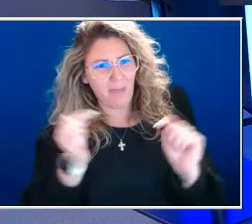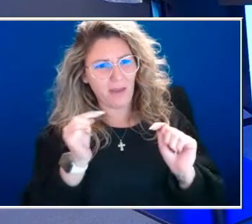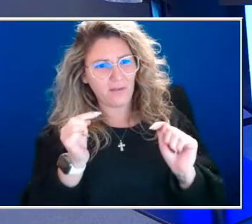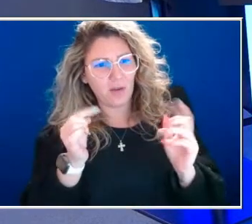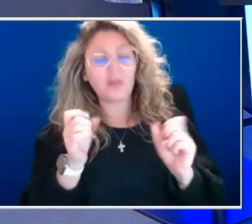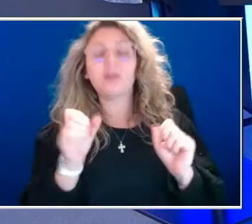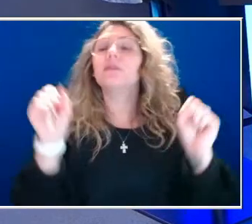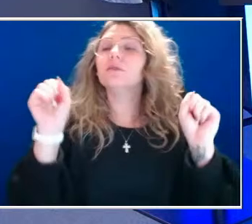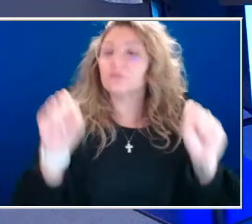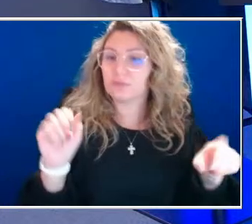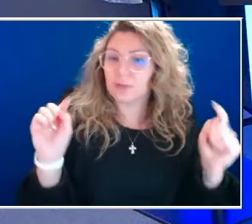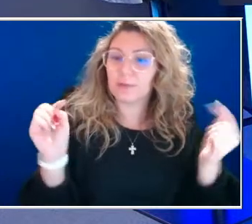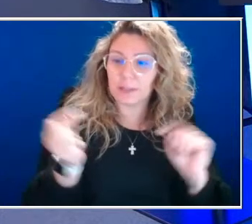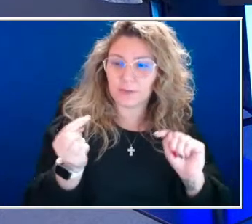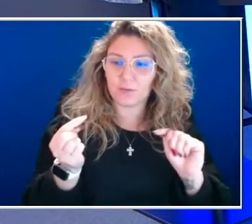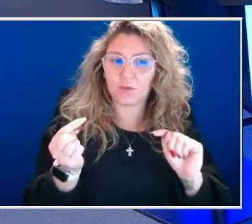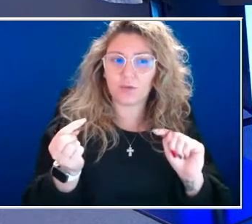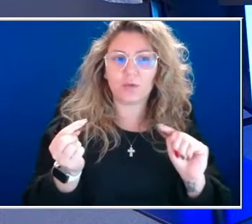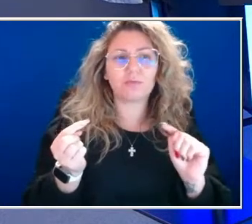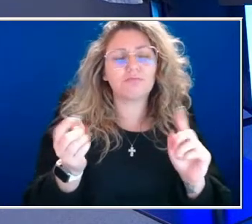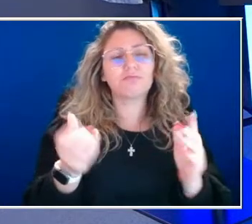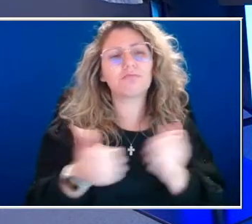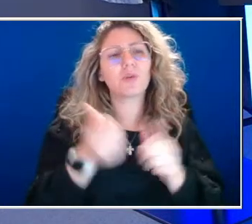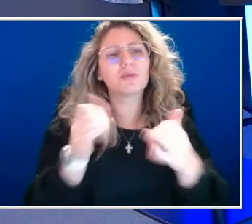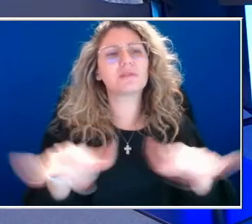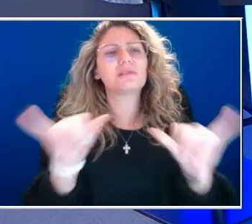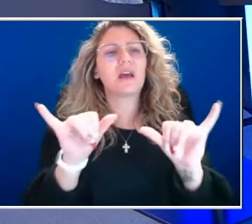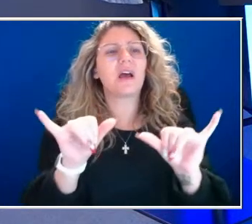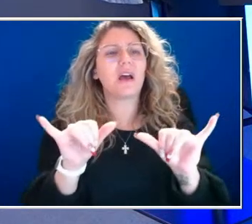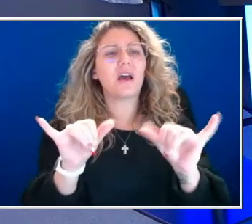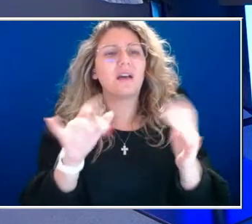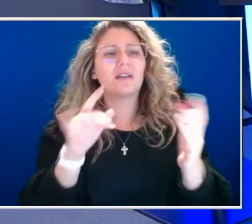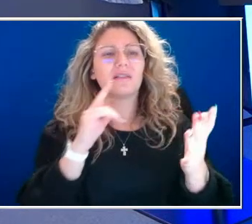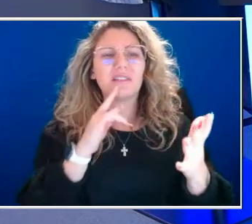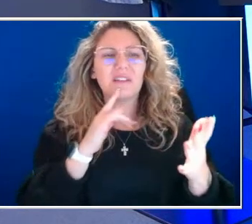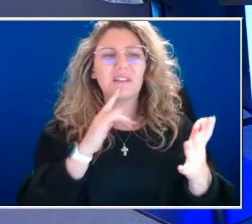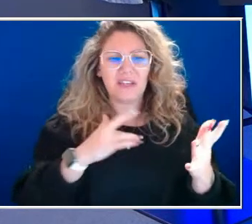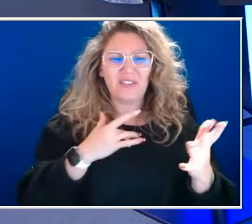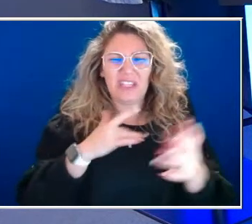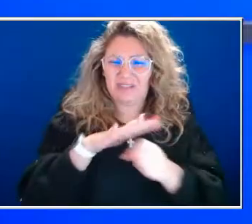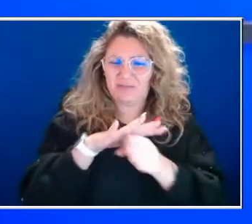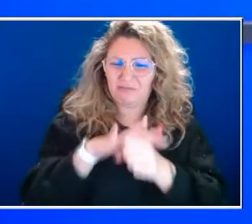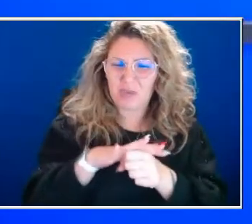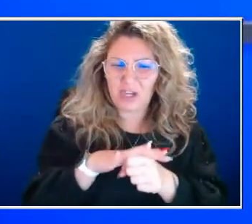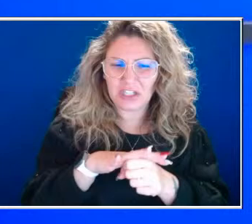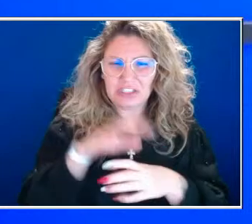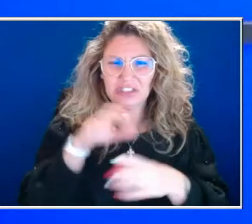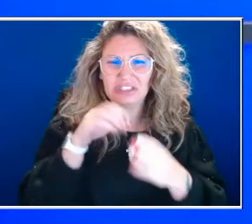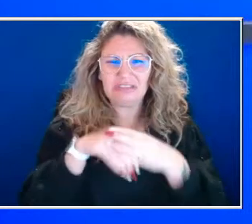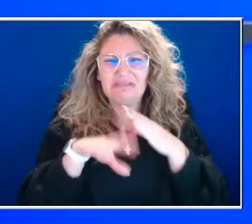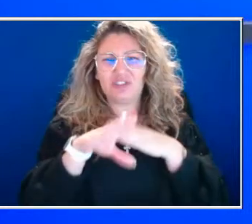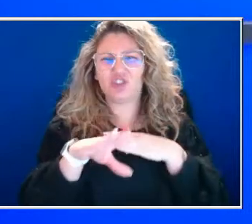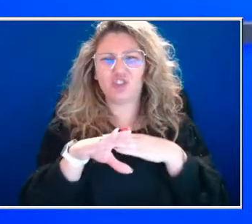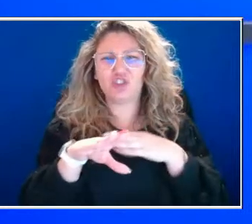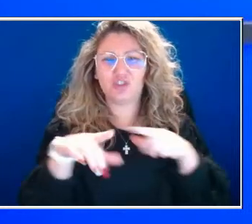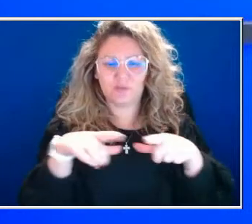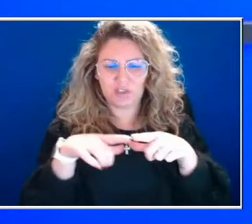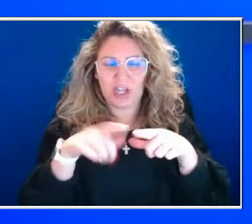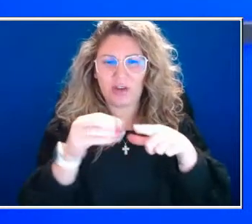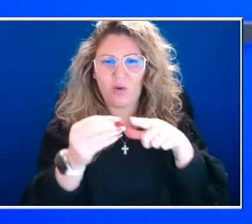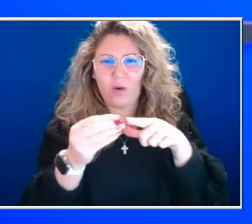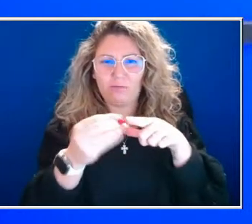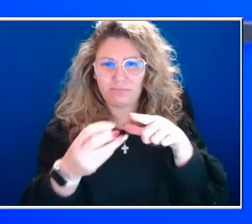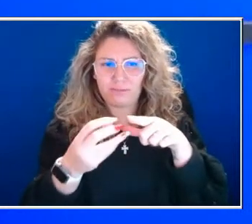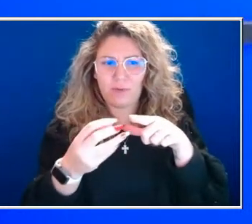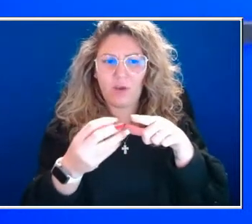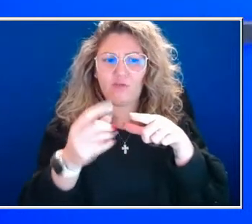painful. Commonly, the most common symptom is a sensation or a feeling of pressure within the vagina or bulging actually outside of the vagina, but it